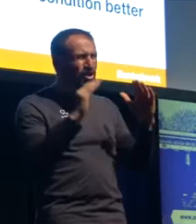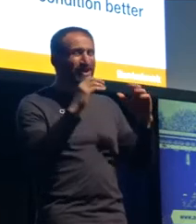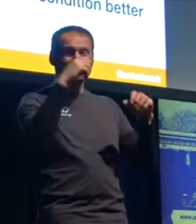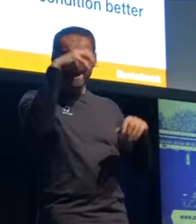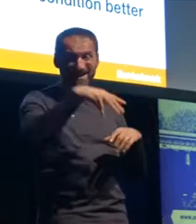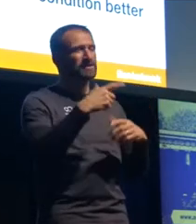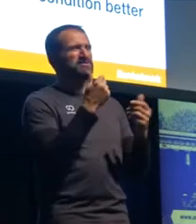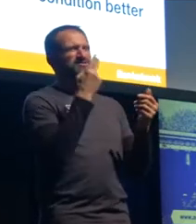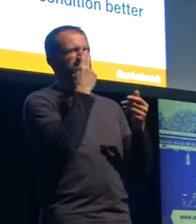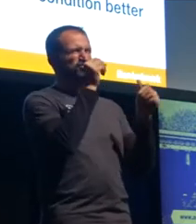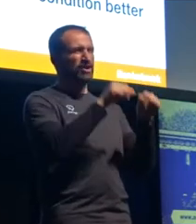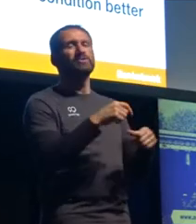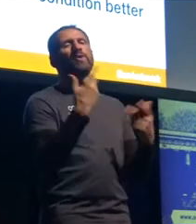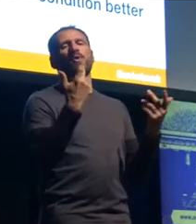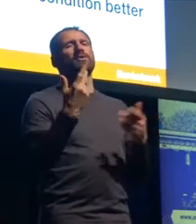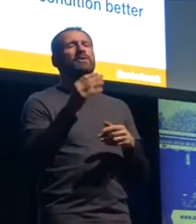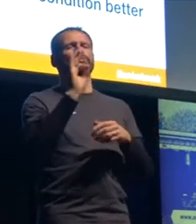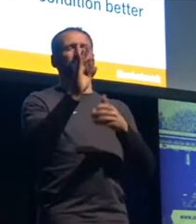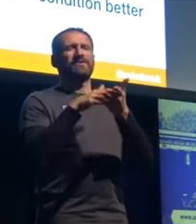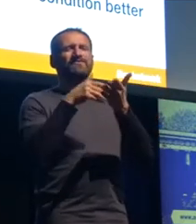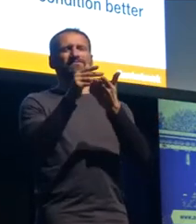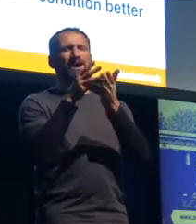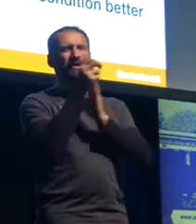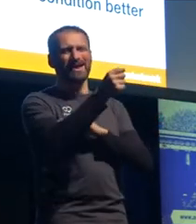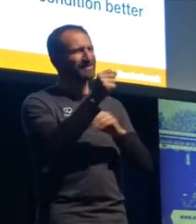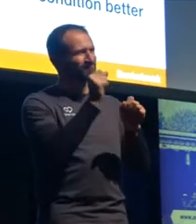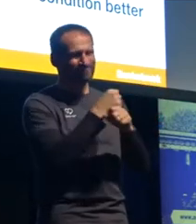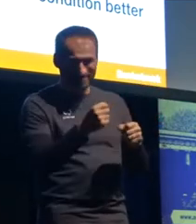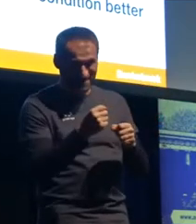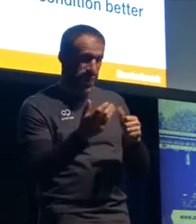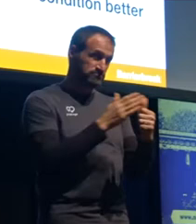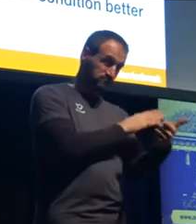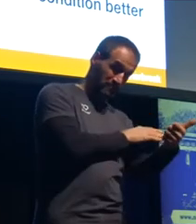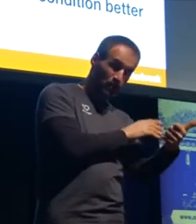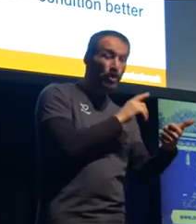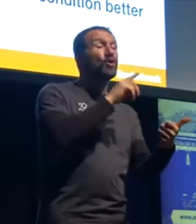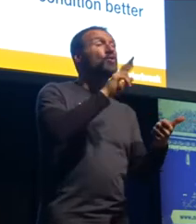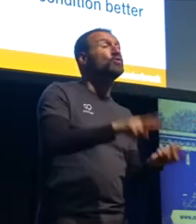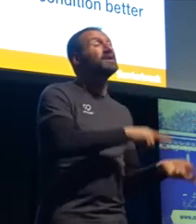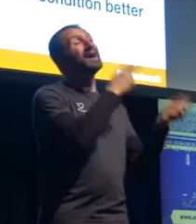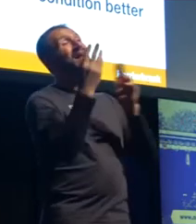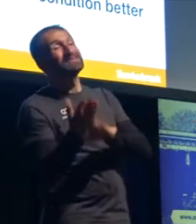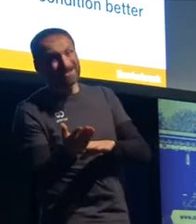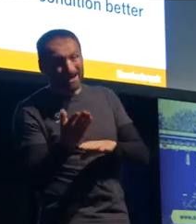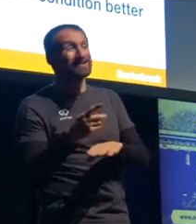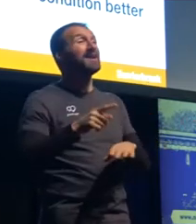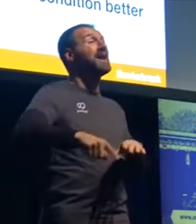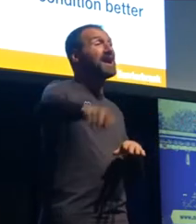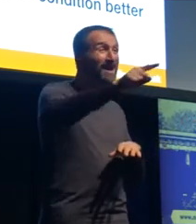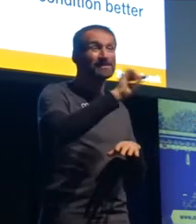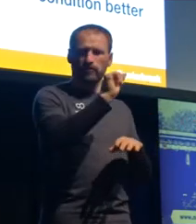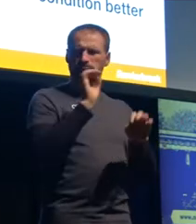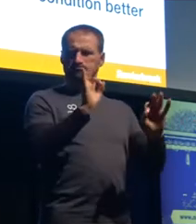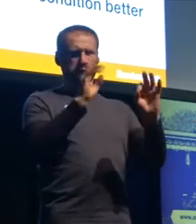a problem distinguishing colors, you know, so maybe to try to help them over there. And the flip side is helping others understand their condition